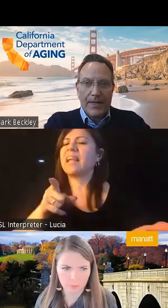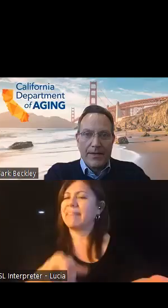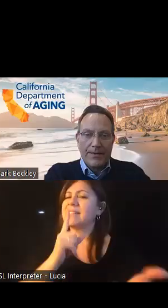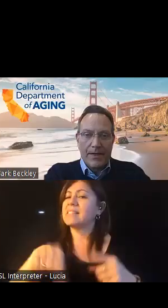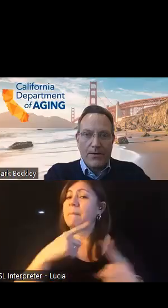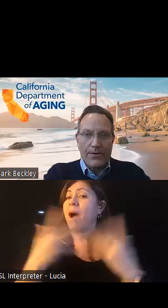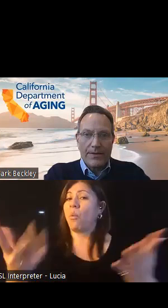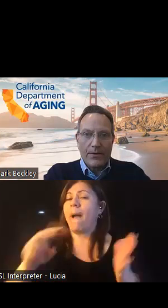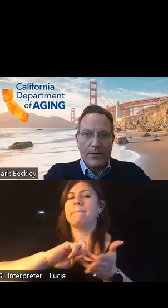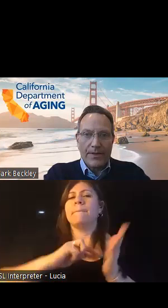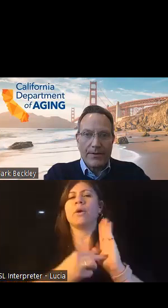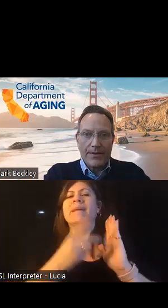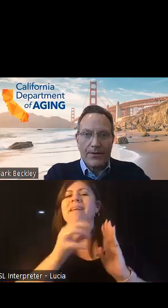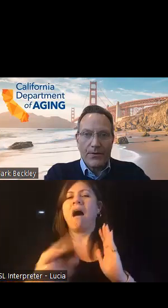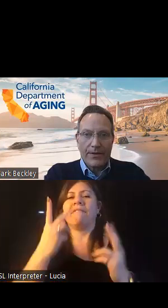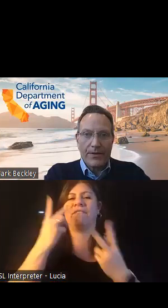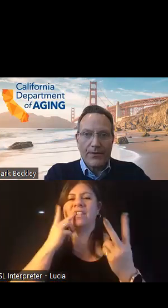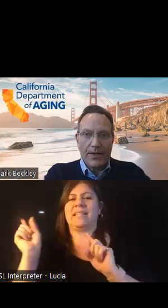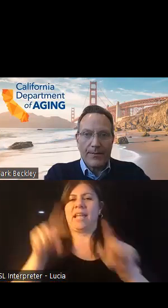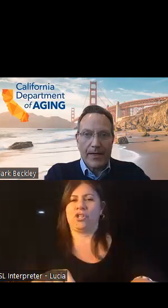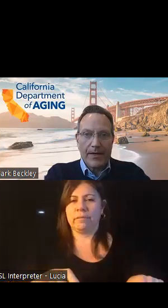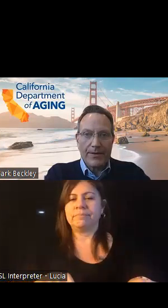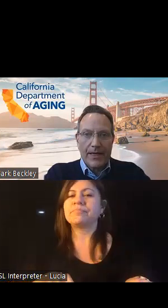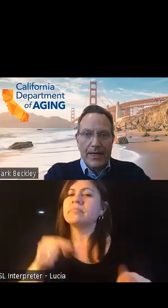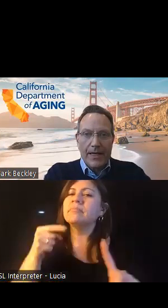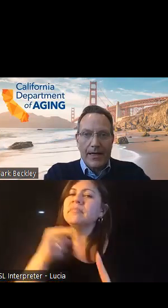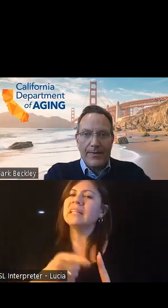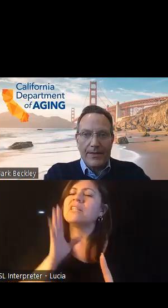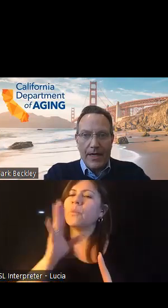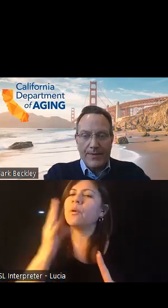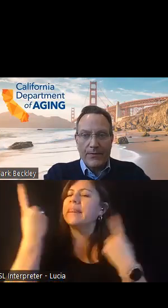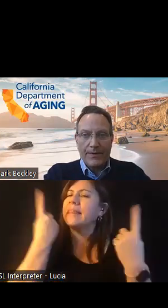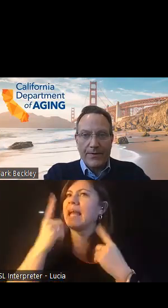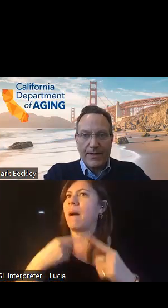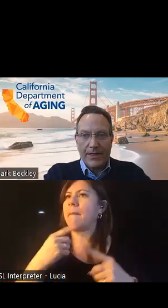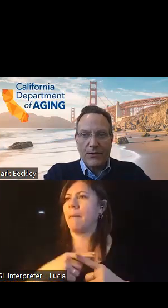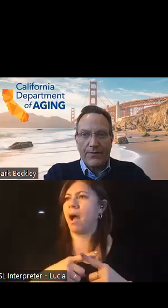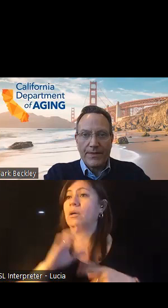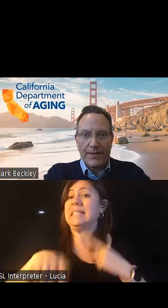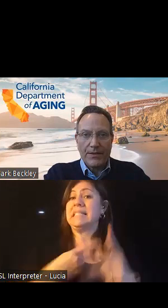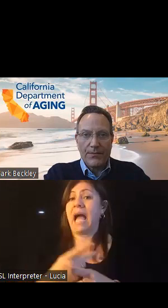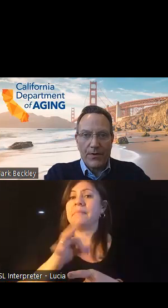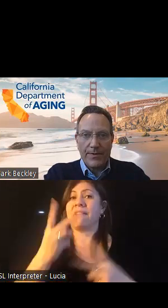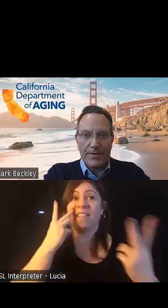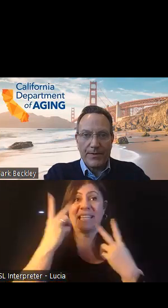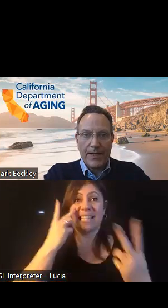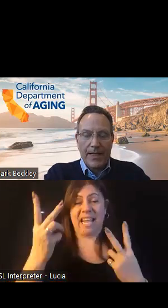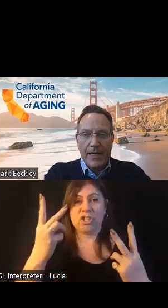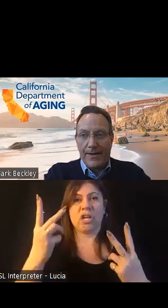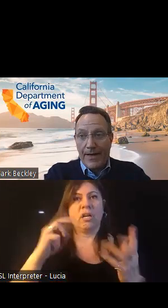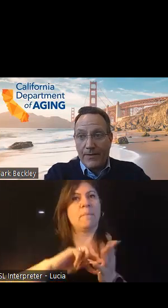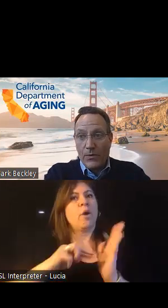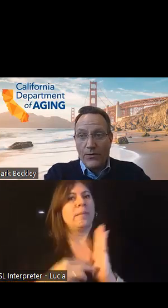purpose. So this work group's also going to think about the types of visitation or visitation